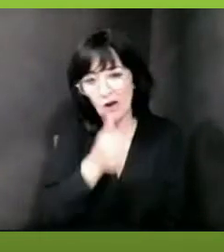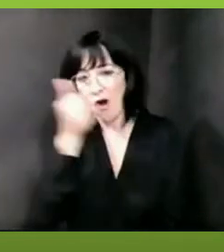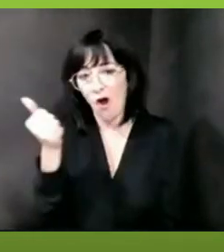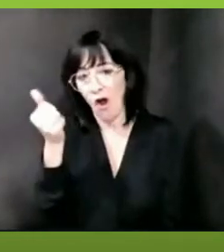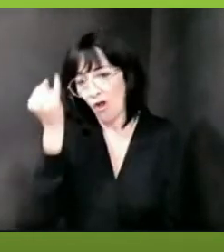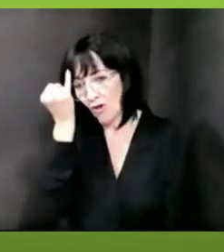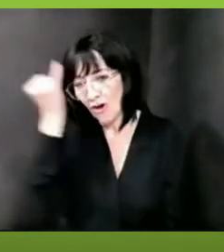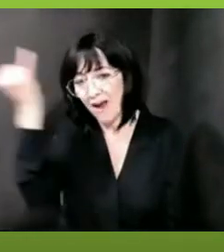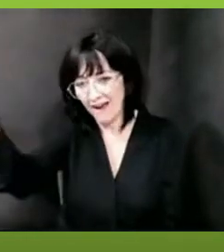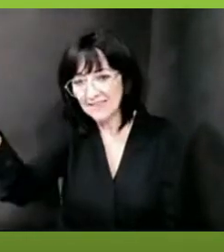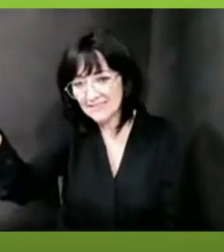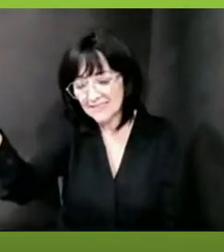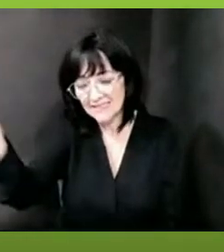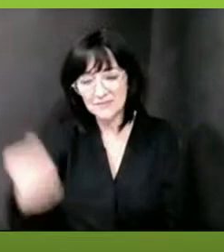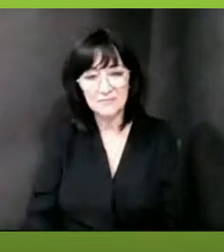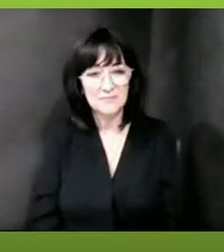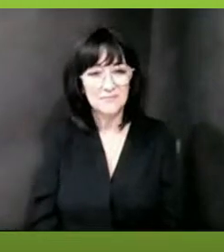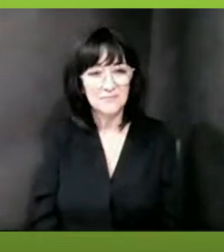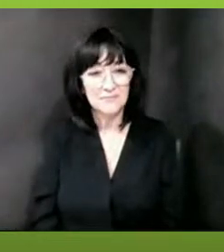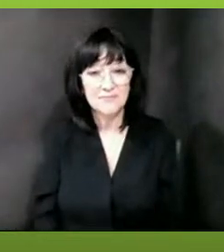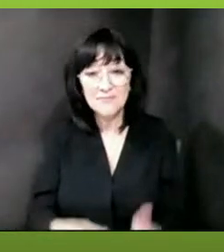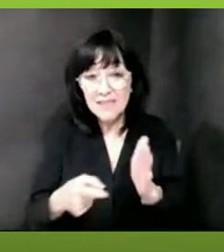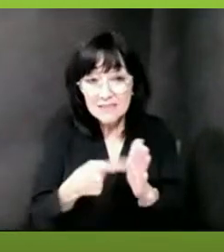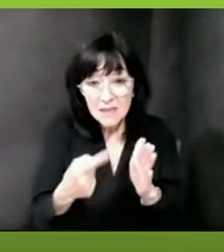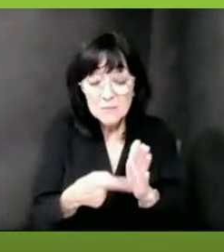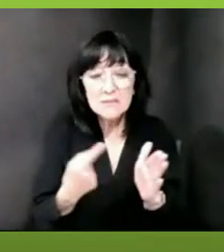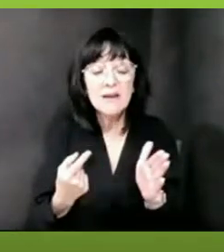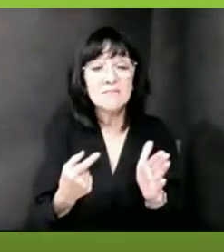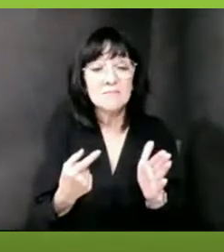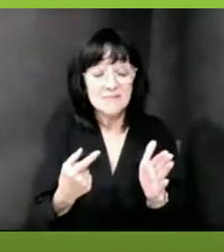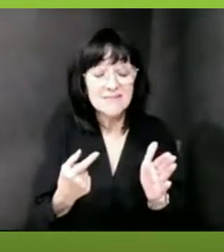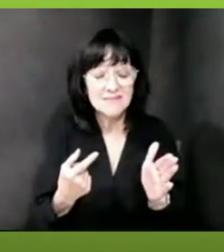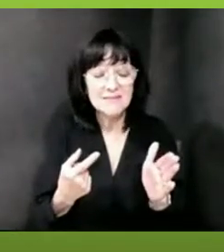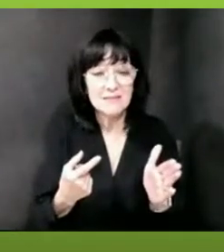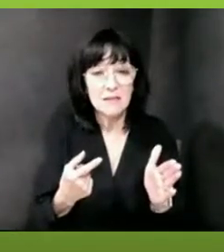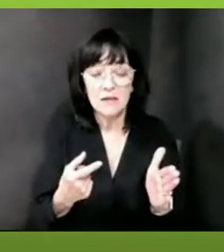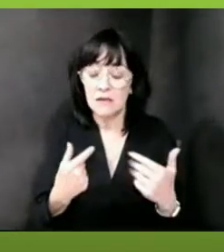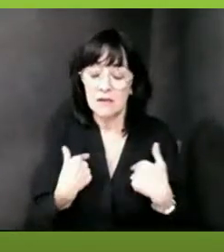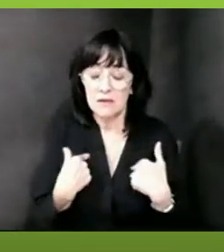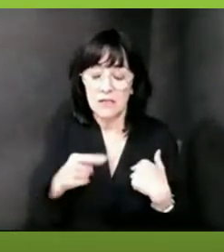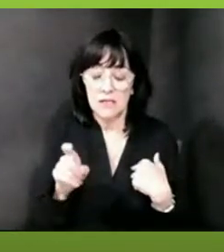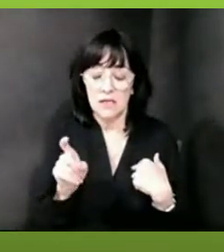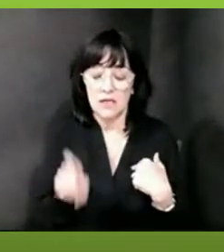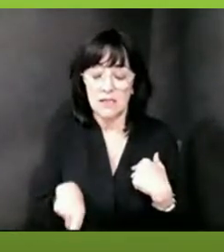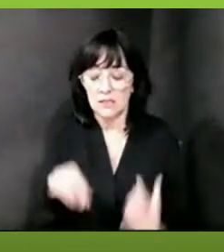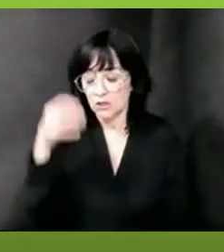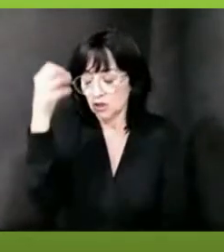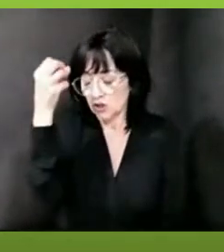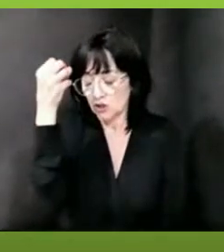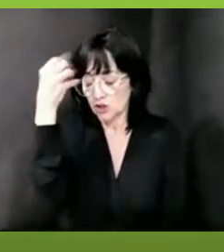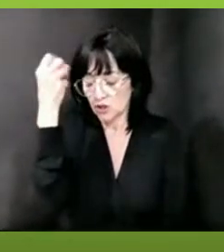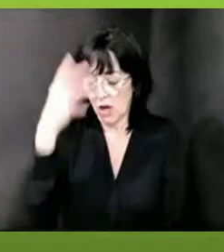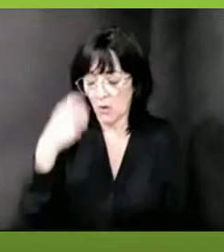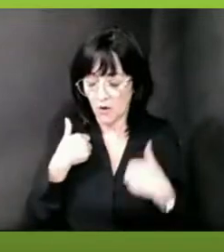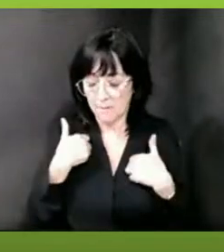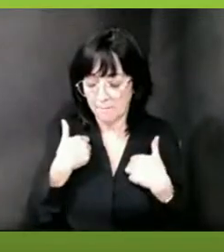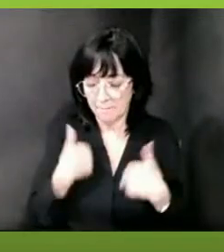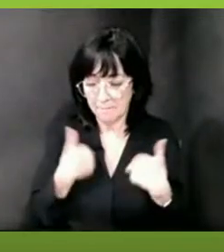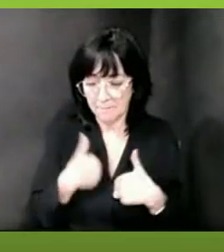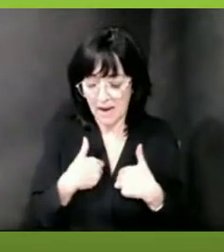Sometimes just getting into the bathroom to take a shower by yourself is going to be the support you can get